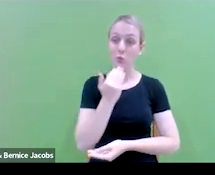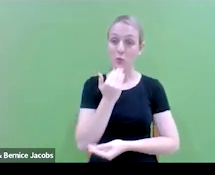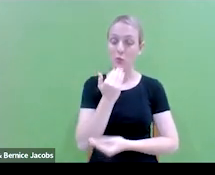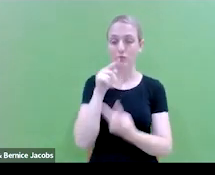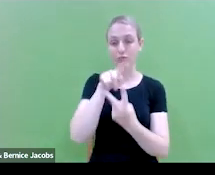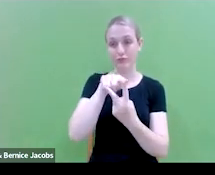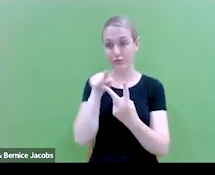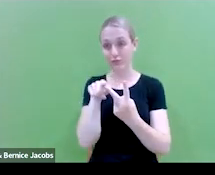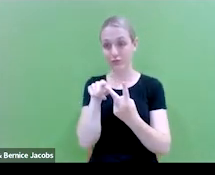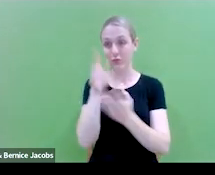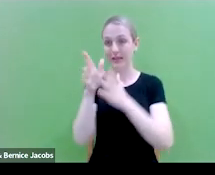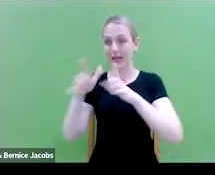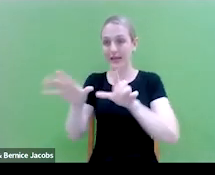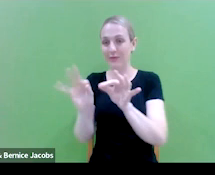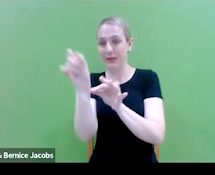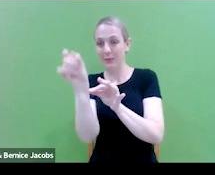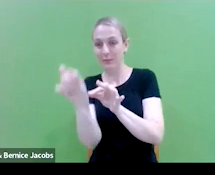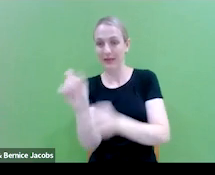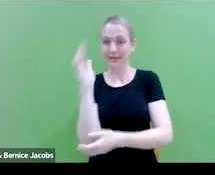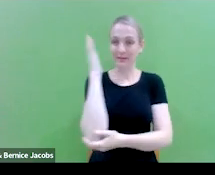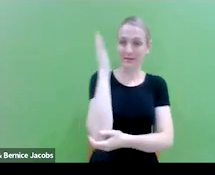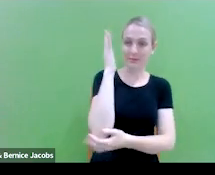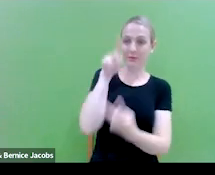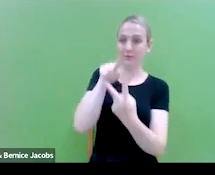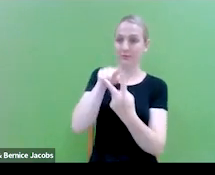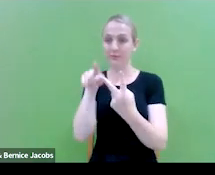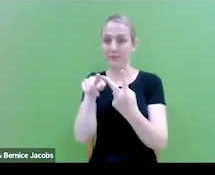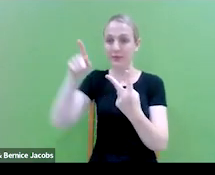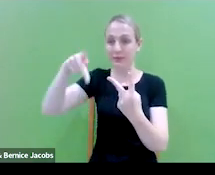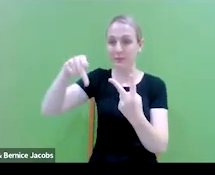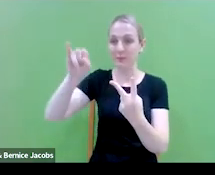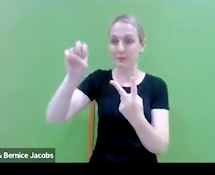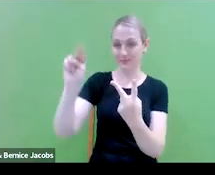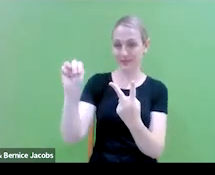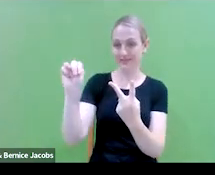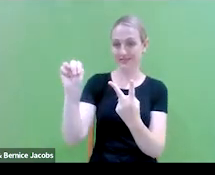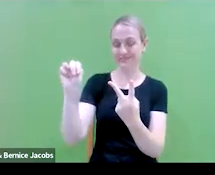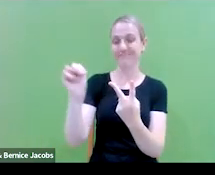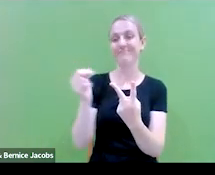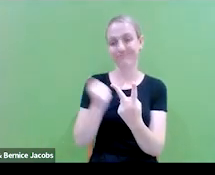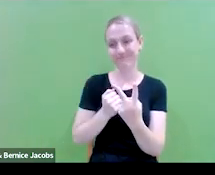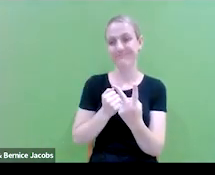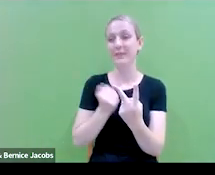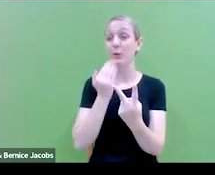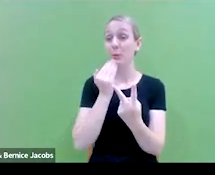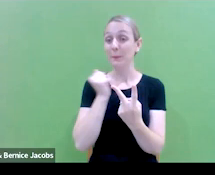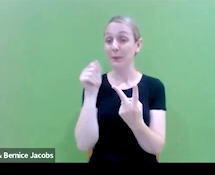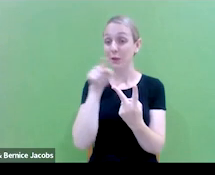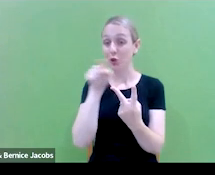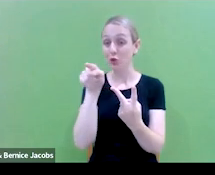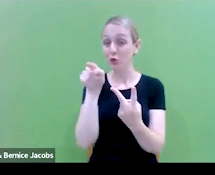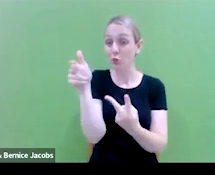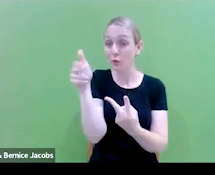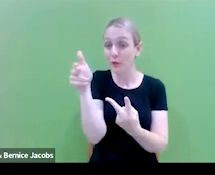sign language interpreter and our guest speaker to the screen. So please, can you keep your camera off